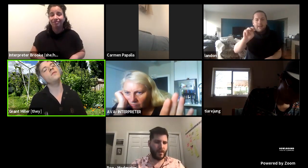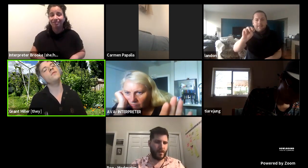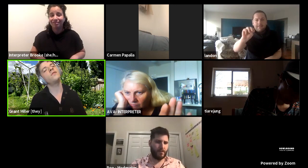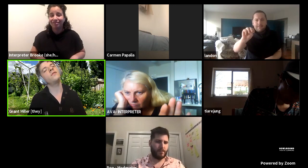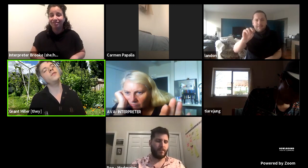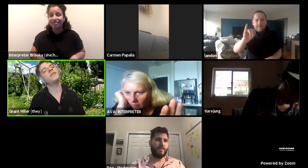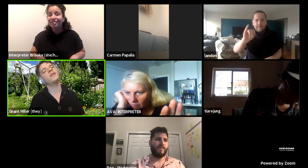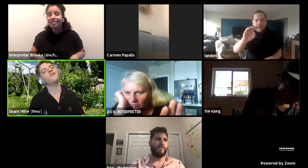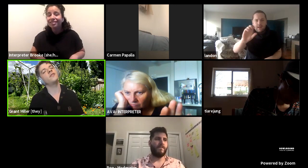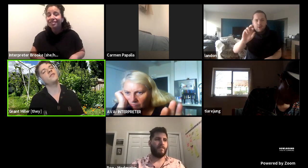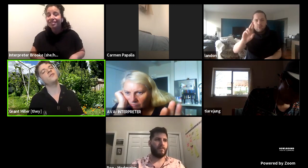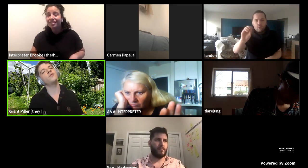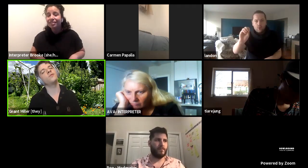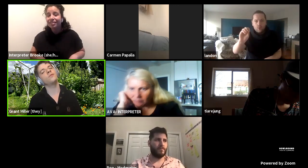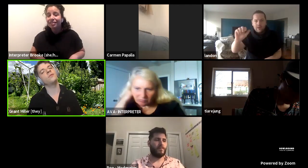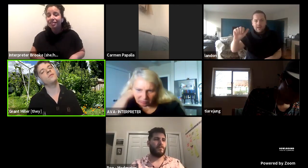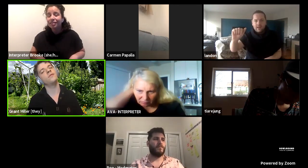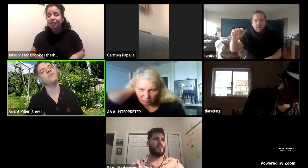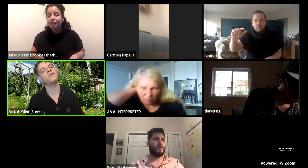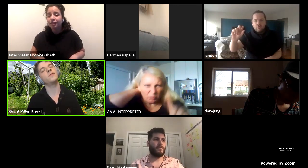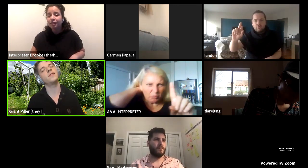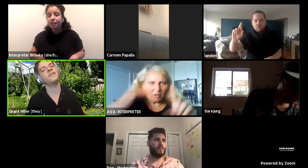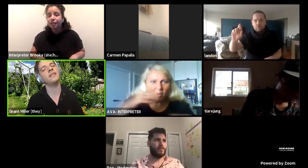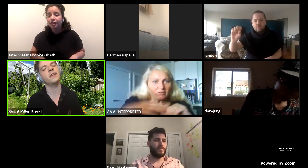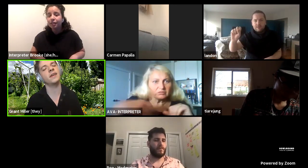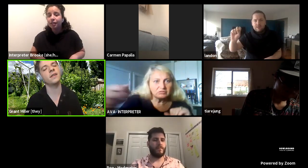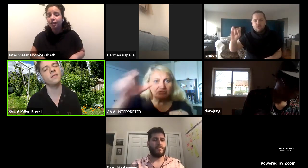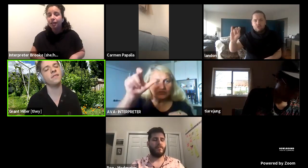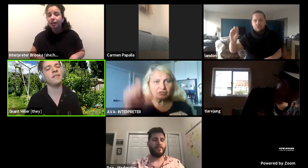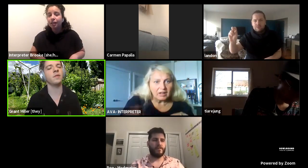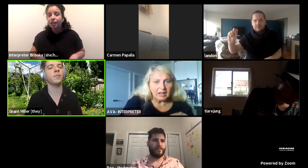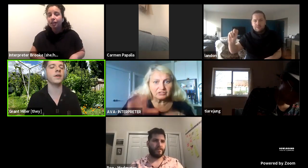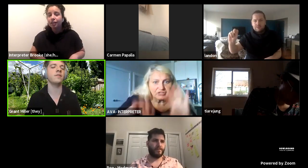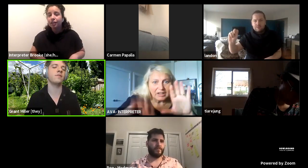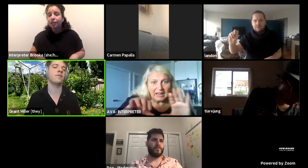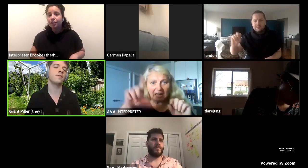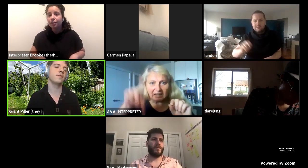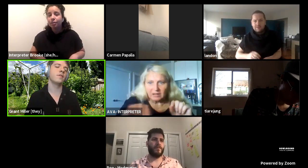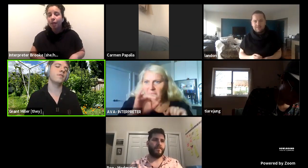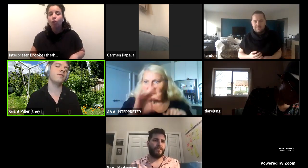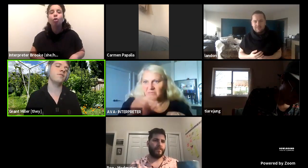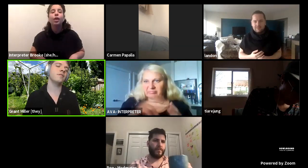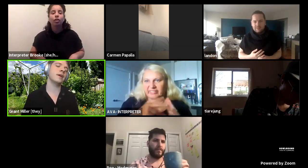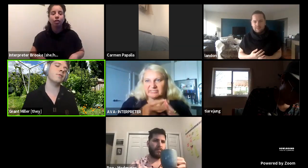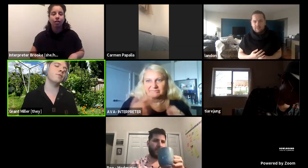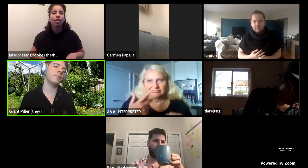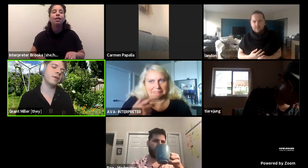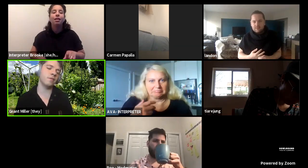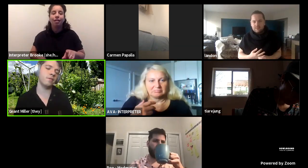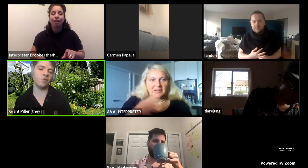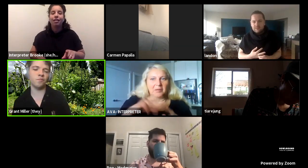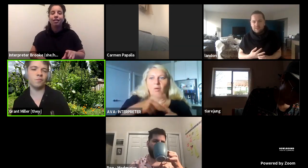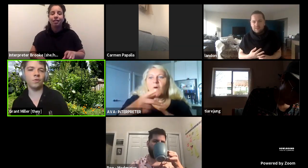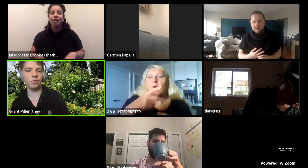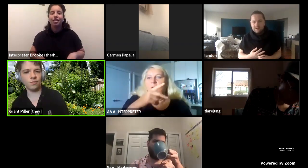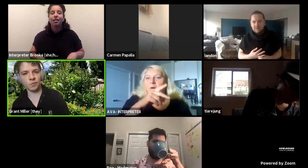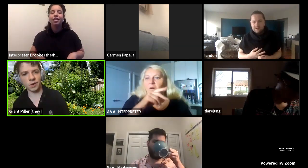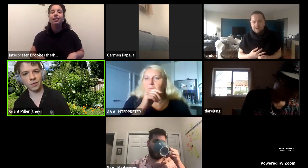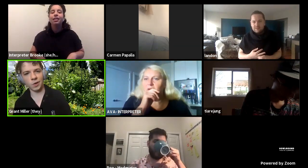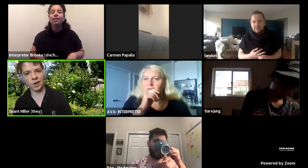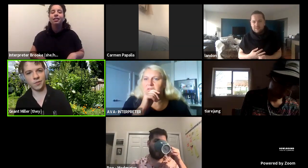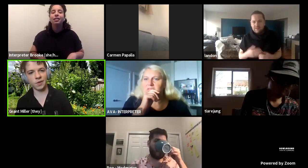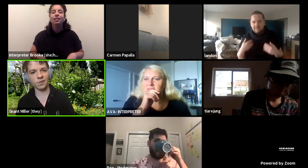And as you turn your attention to just sort of the sensing place, just allow your body to sort of